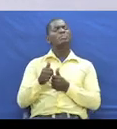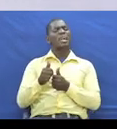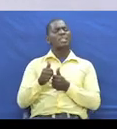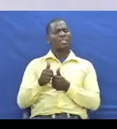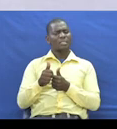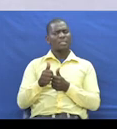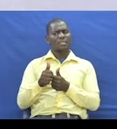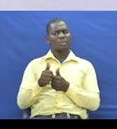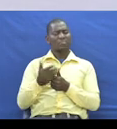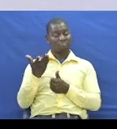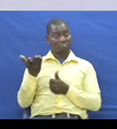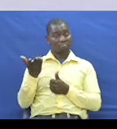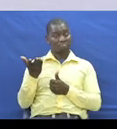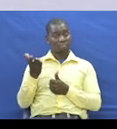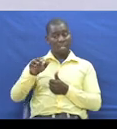depends